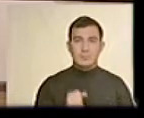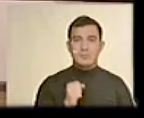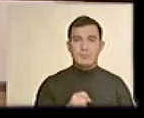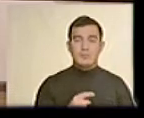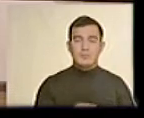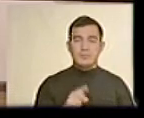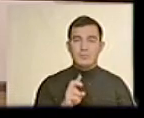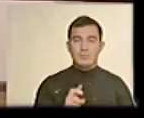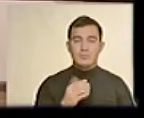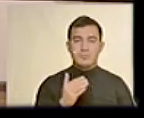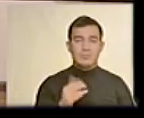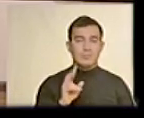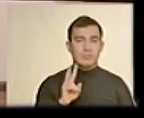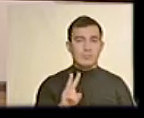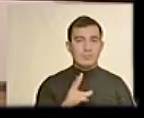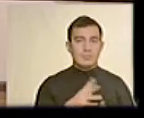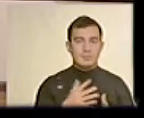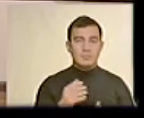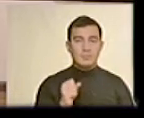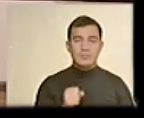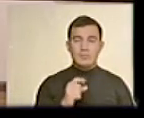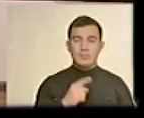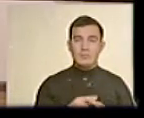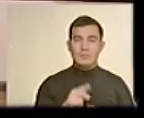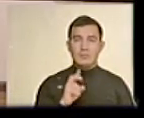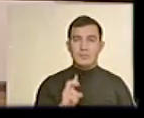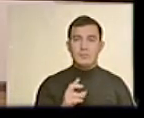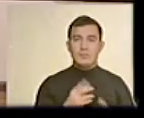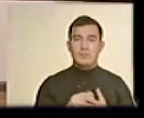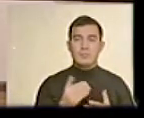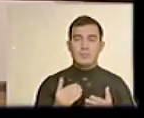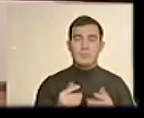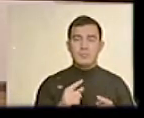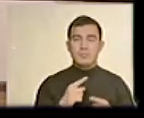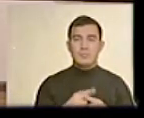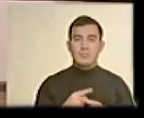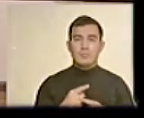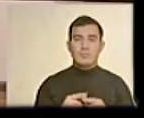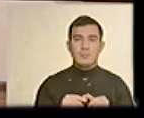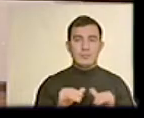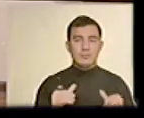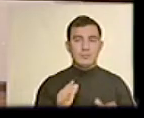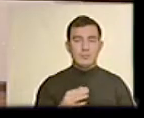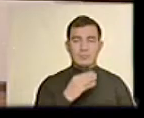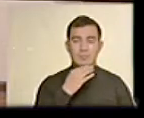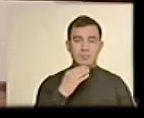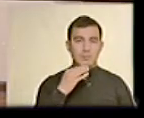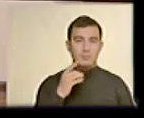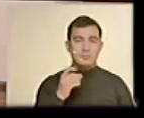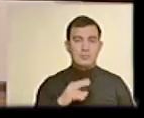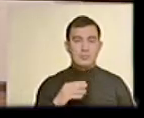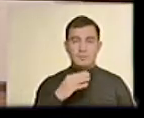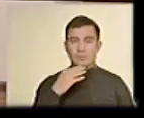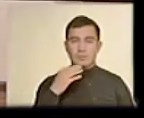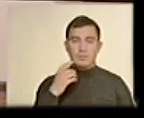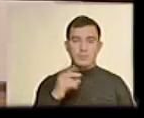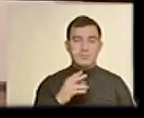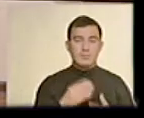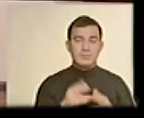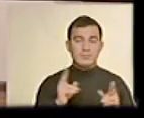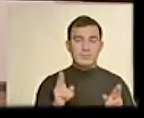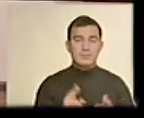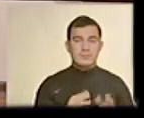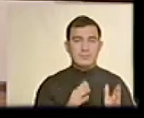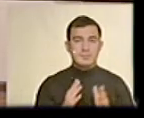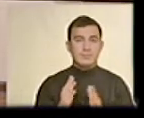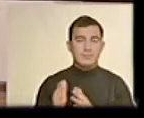ni kvadratida a plus b ni a plus b ga ko'paytirib olamiz. Va ko'p xatni ko'p xatga ko'paytirish qoidasiga ko'ra